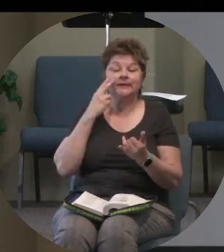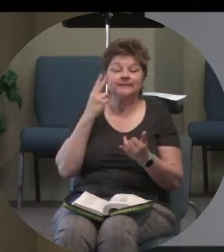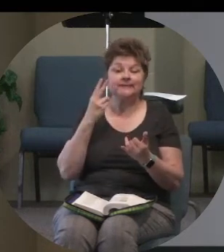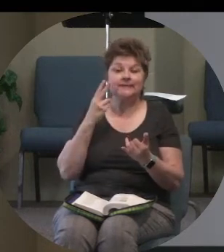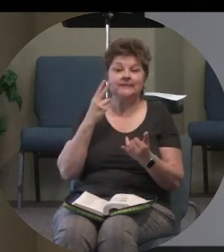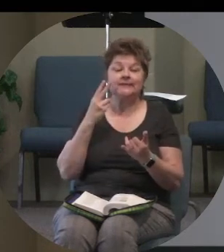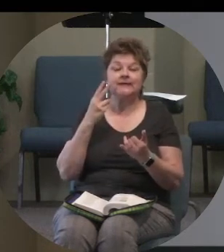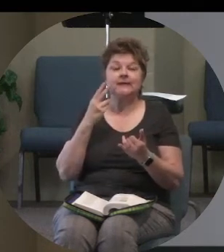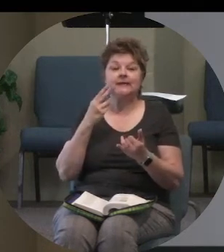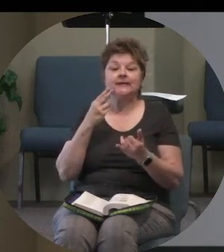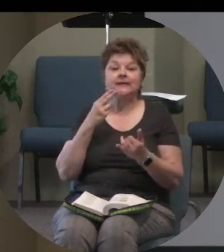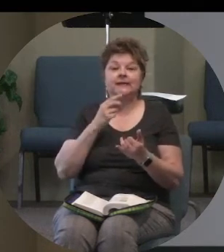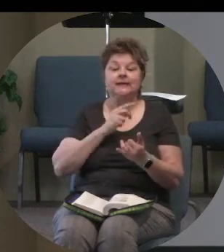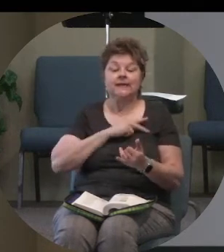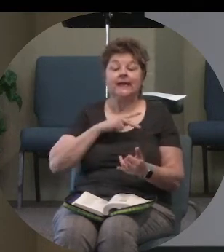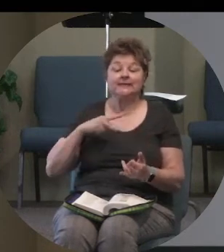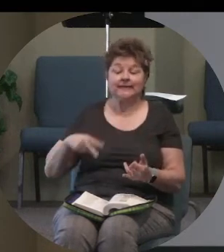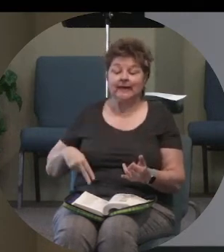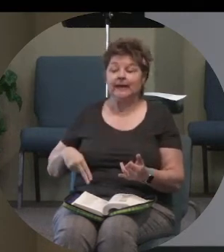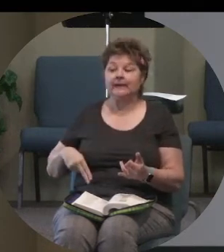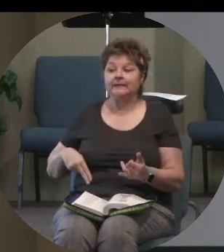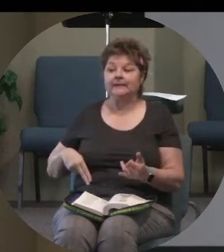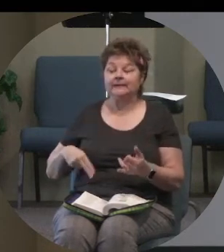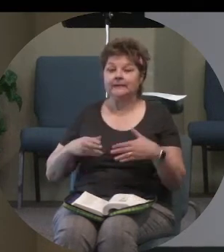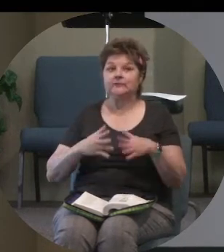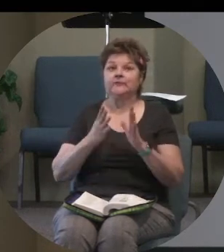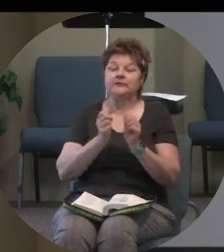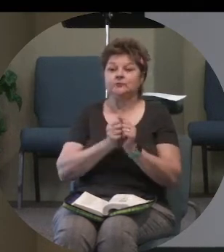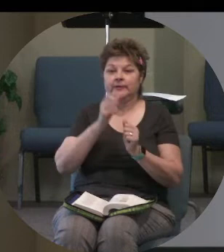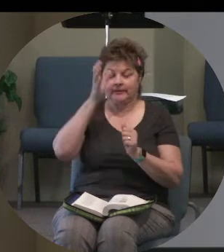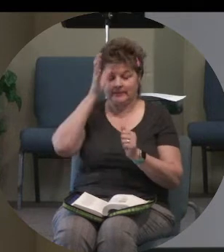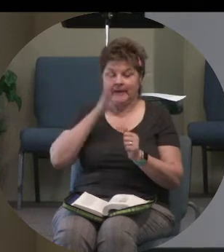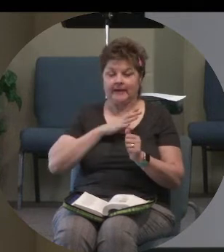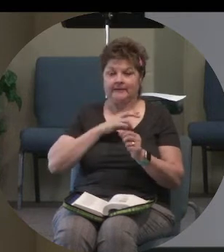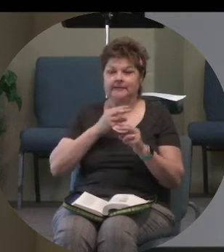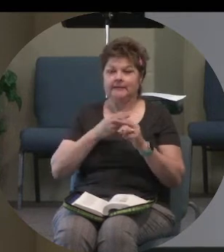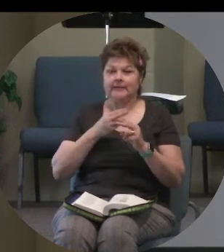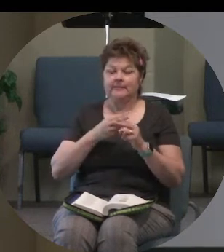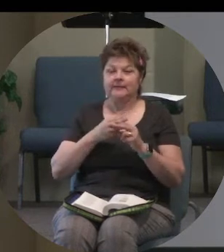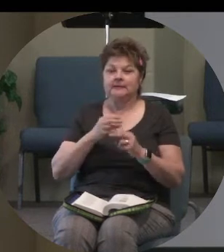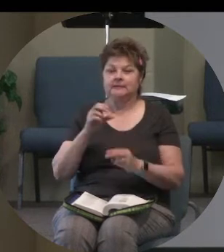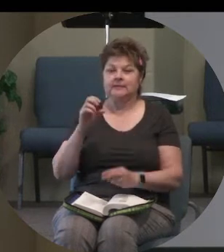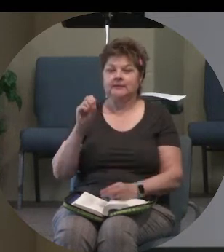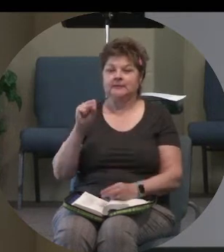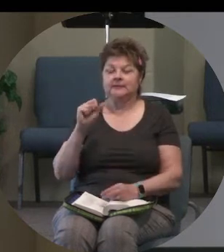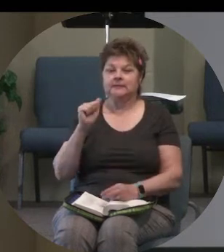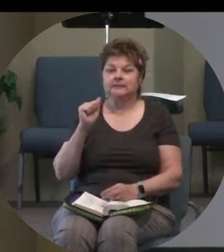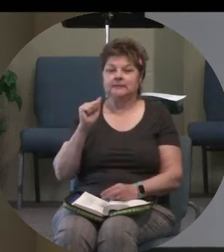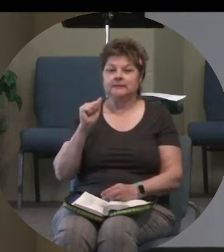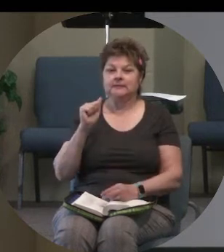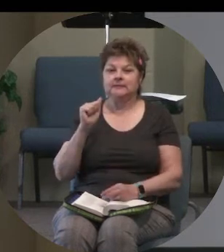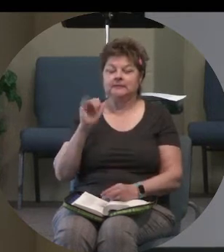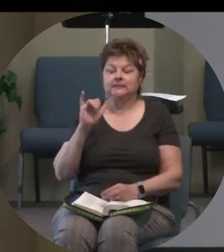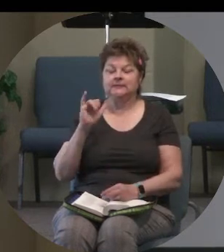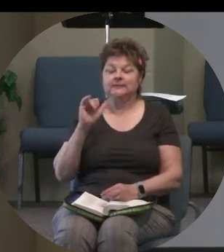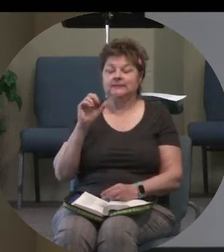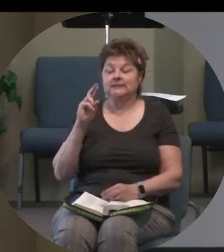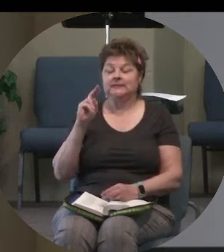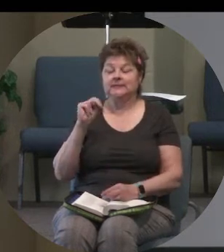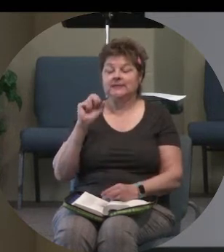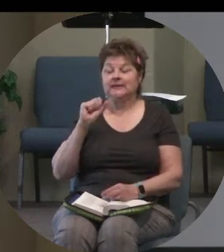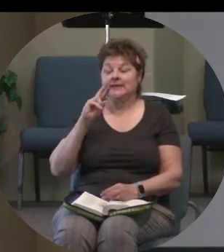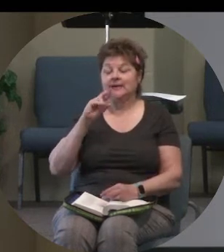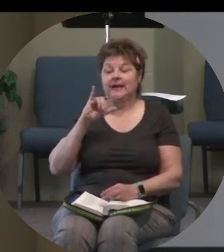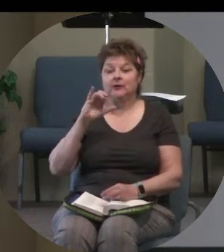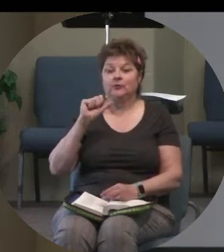Hezekiah faced with a guy. The guy's name is Sennacherib. He's He's the Assyrian king, and he has a whole